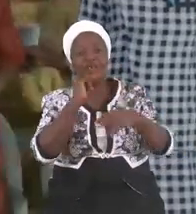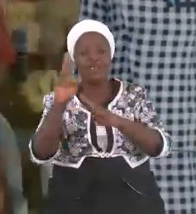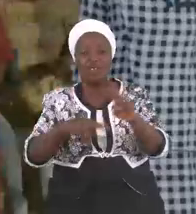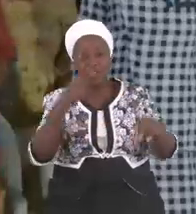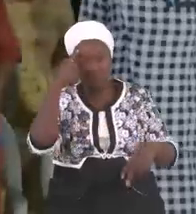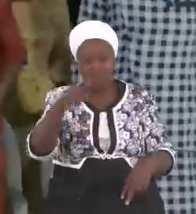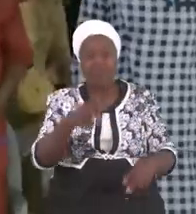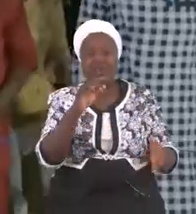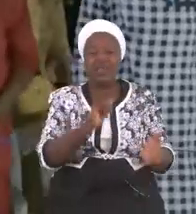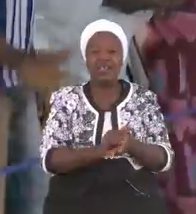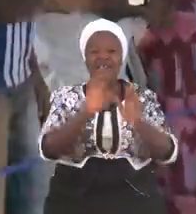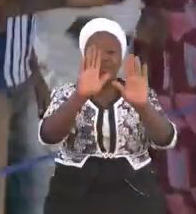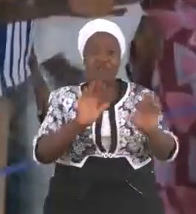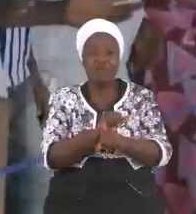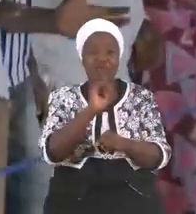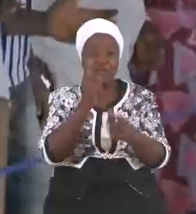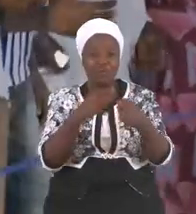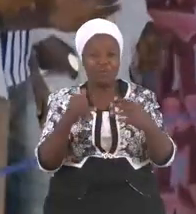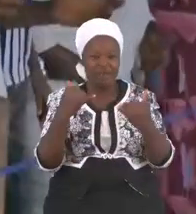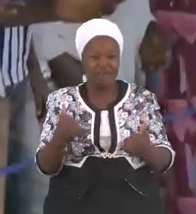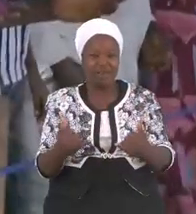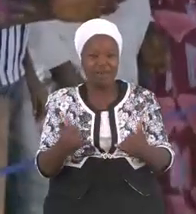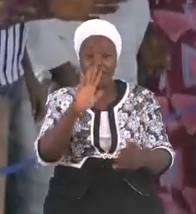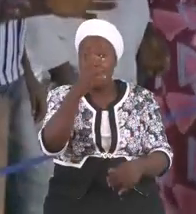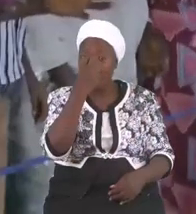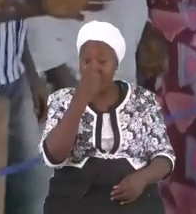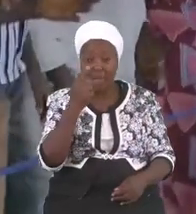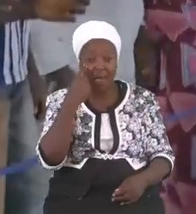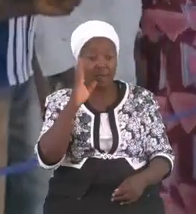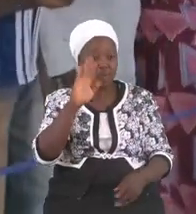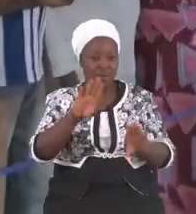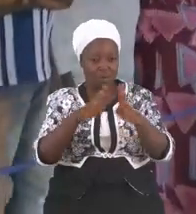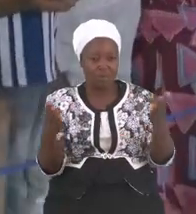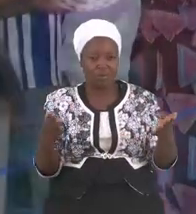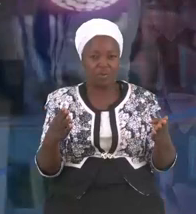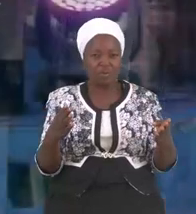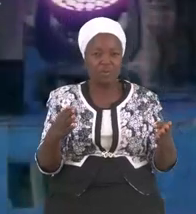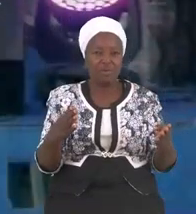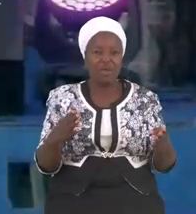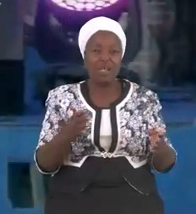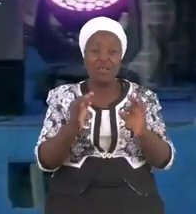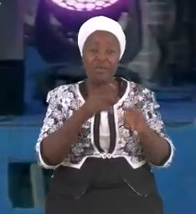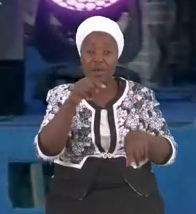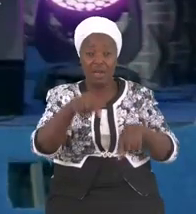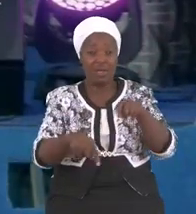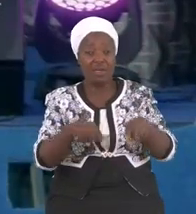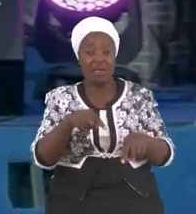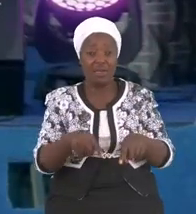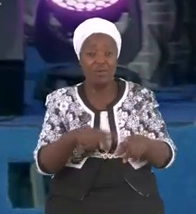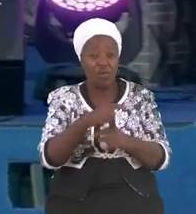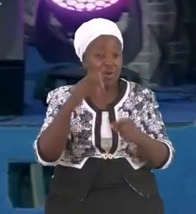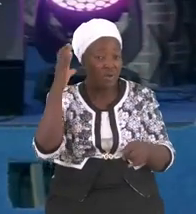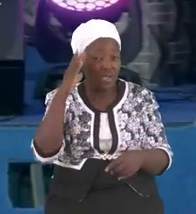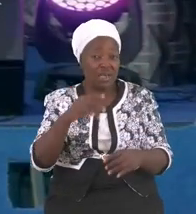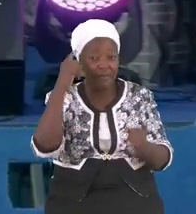is coming now. Your blind eyes will open. If you are lame, when you hear the